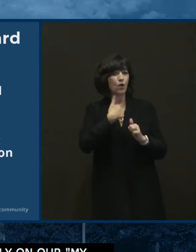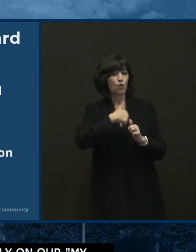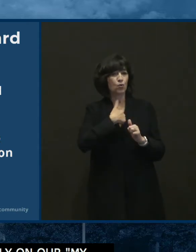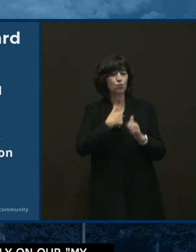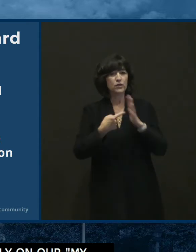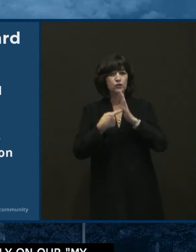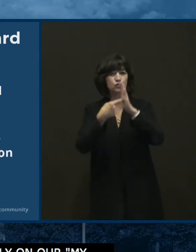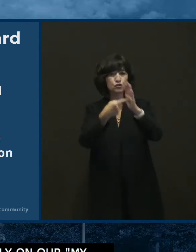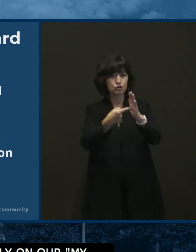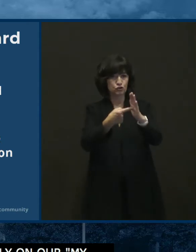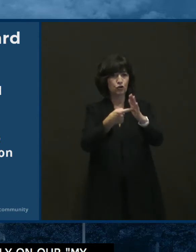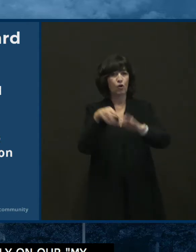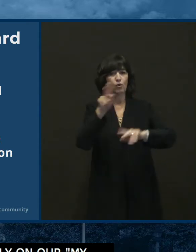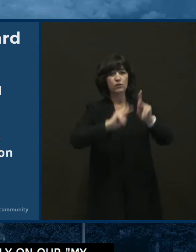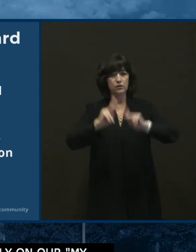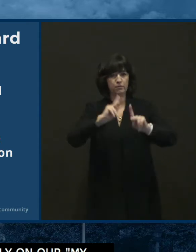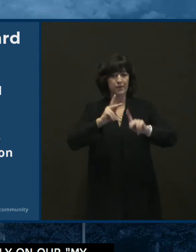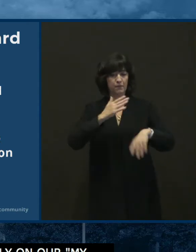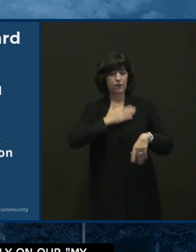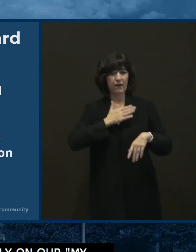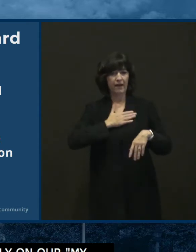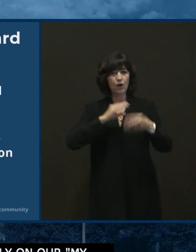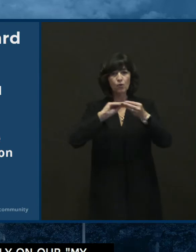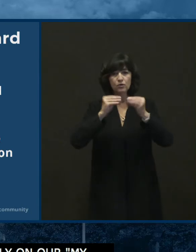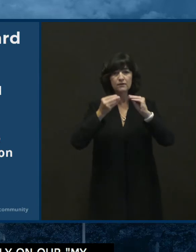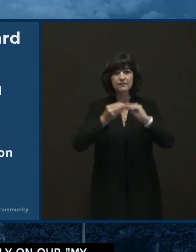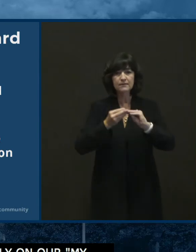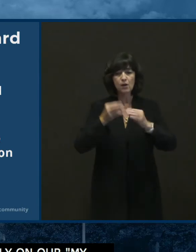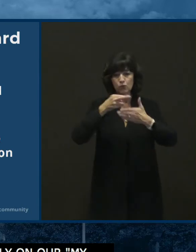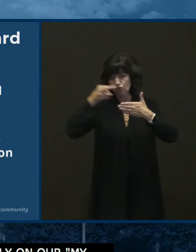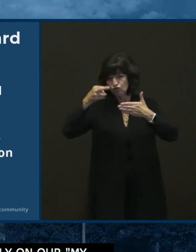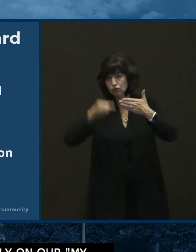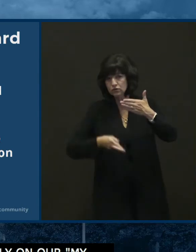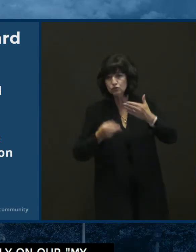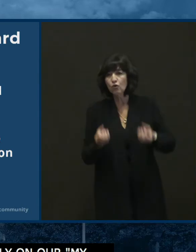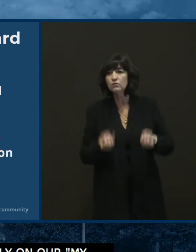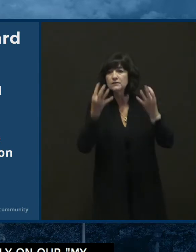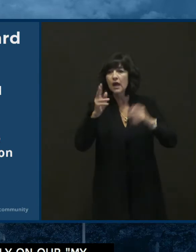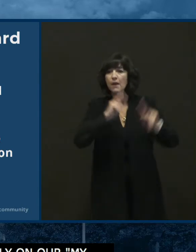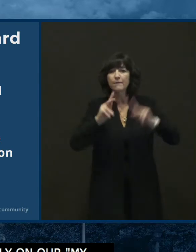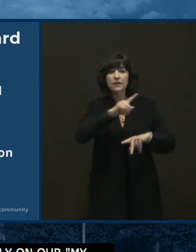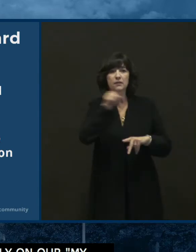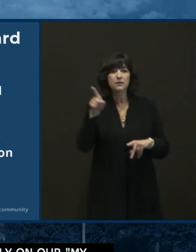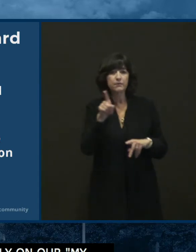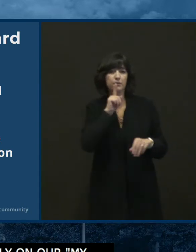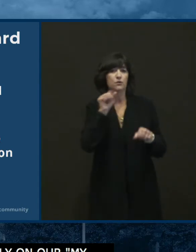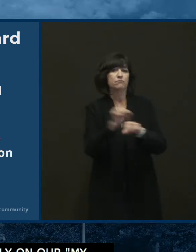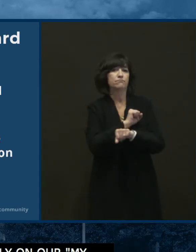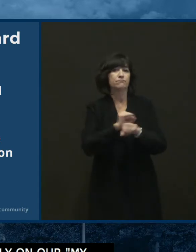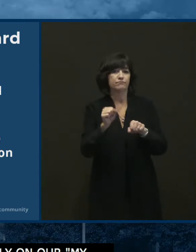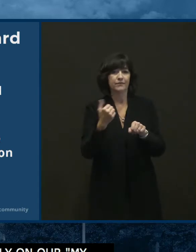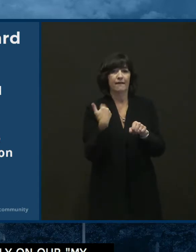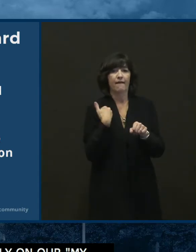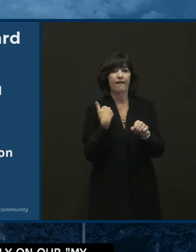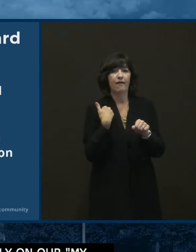percent positive tests or results. Now, our system in Delaware is